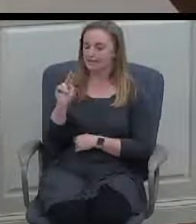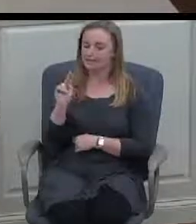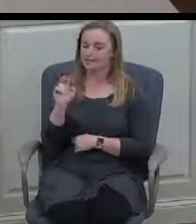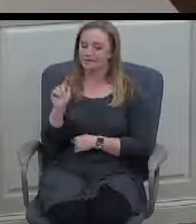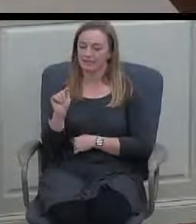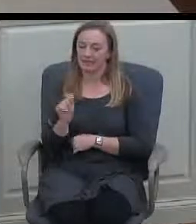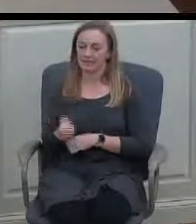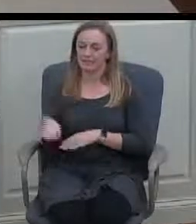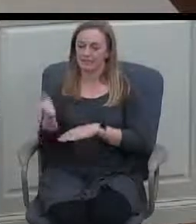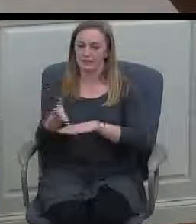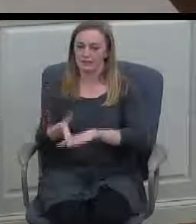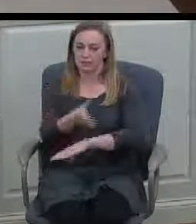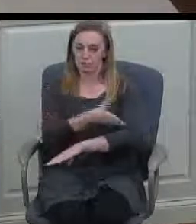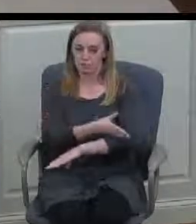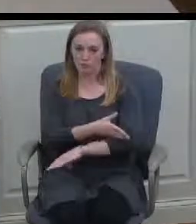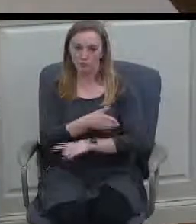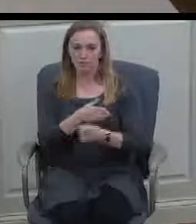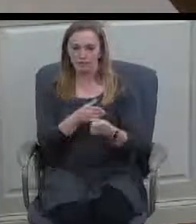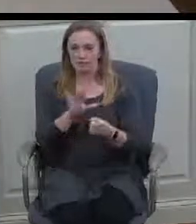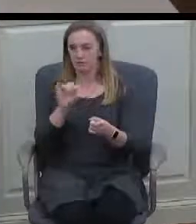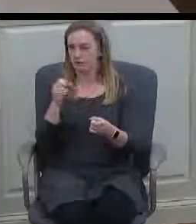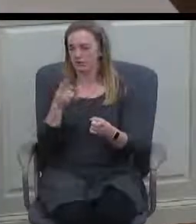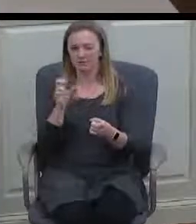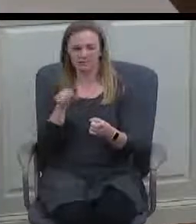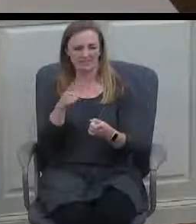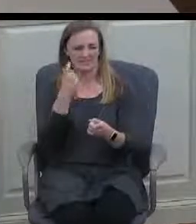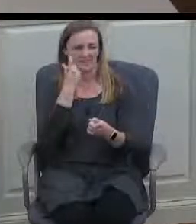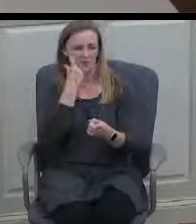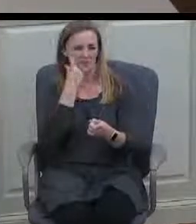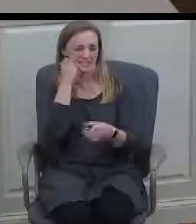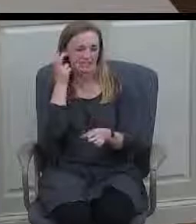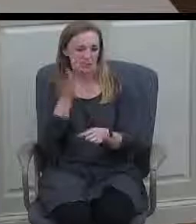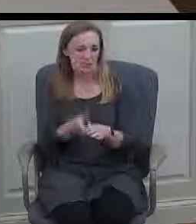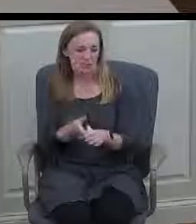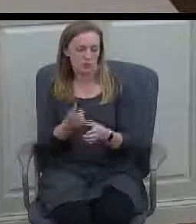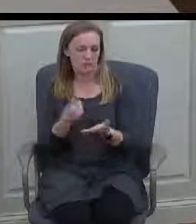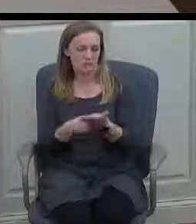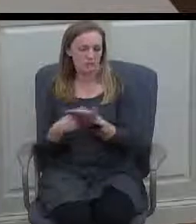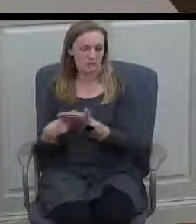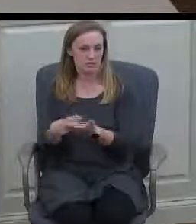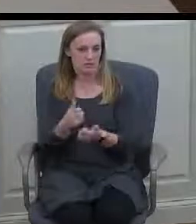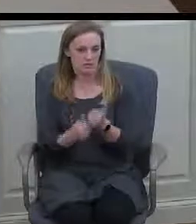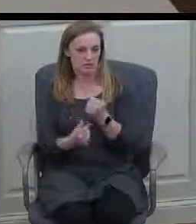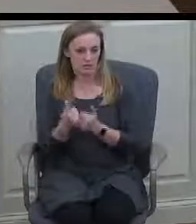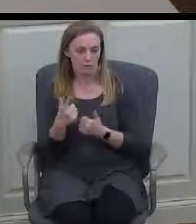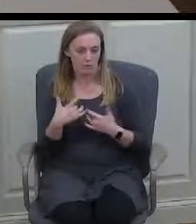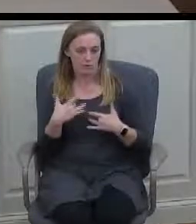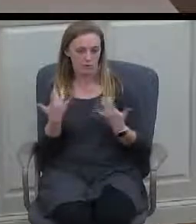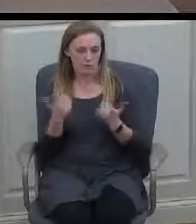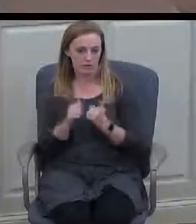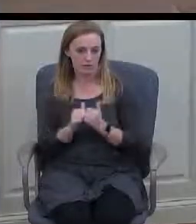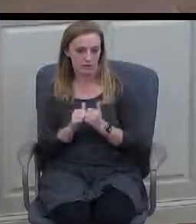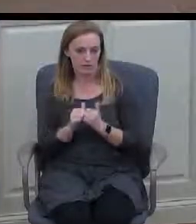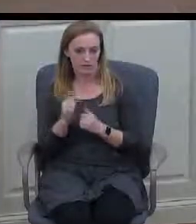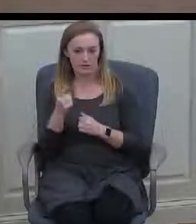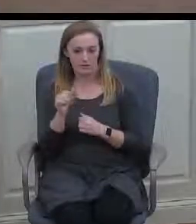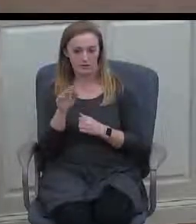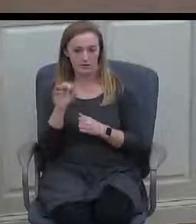you agree, Josh, just Yeah, looking at it? Just recently being here and kind of discussing with everyone that deals with the garbage complaints,